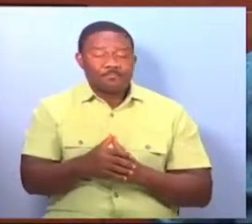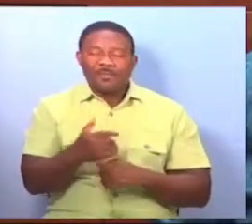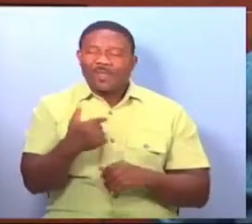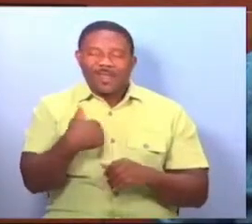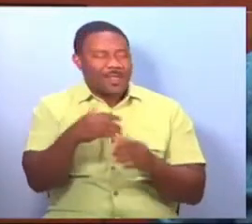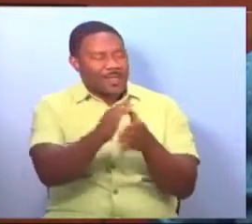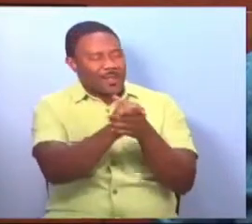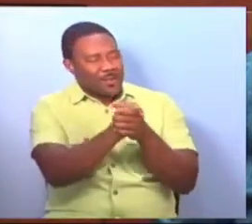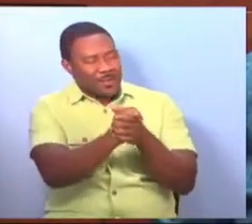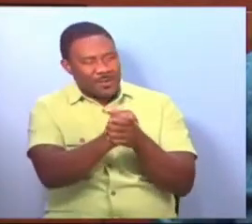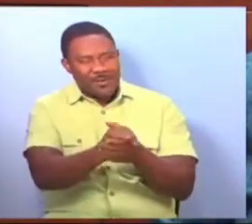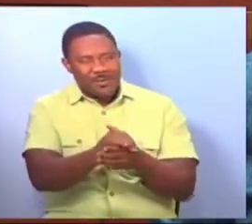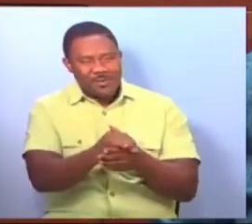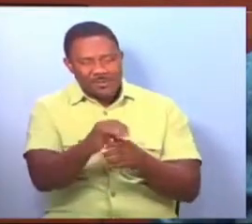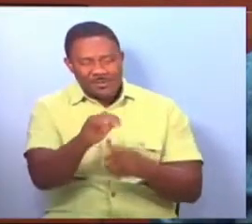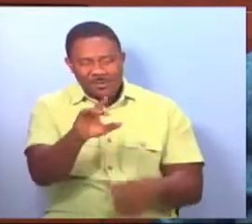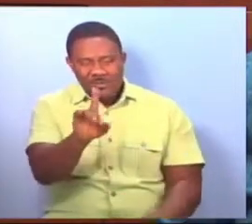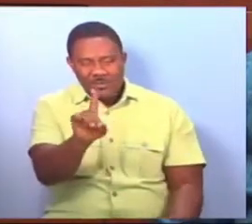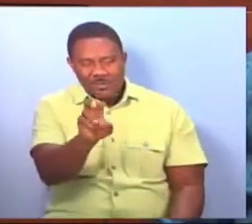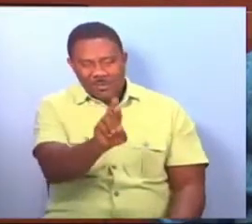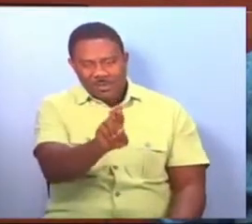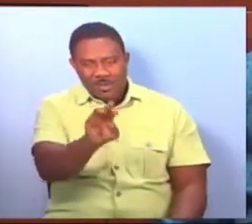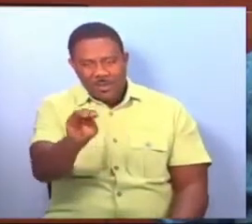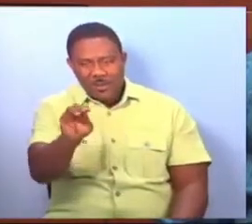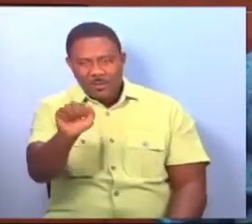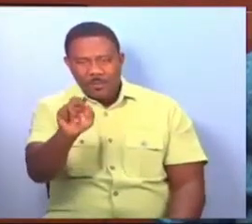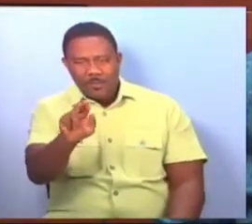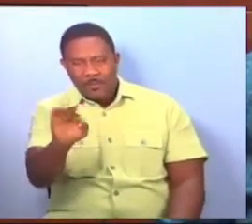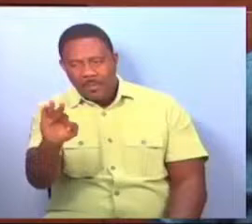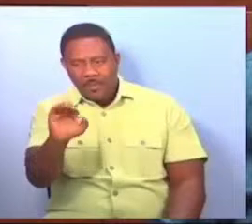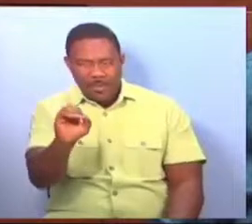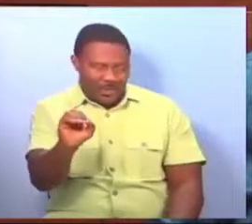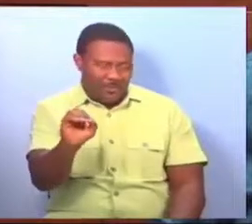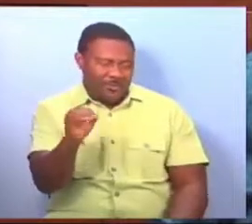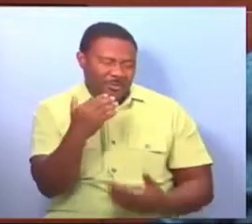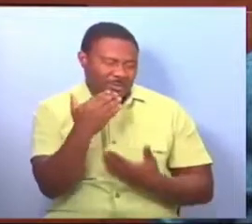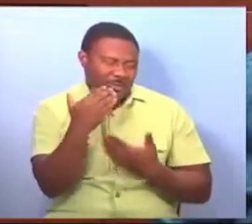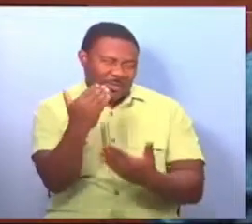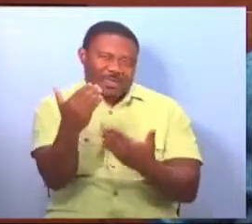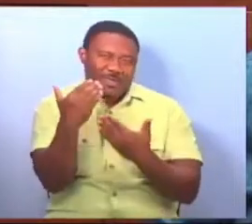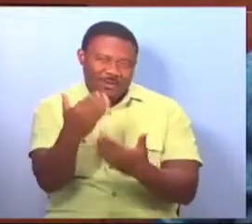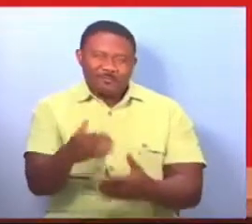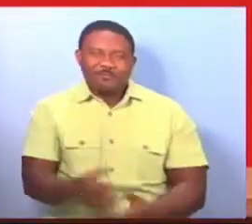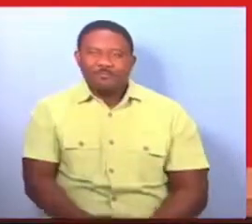congratulate Honorable Emmanuel Mafo on this feat. I thank you.